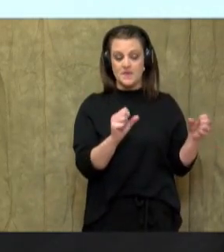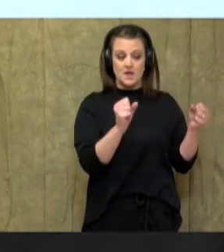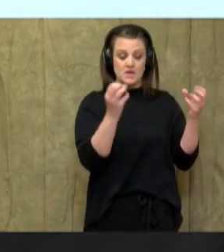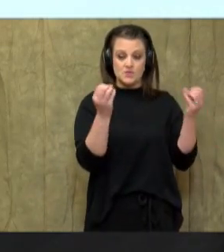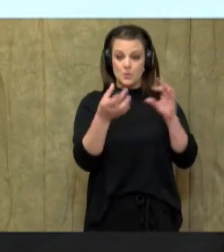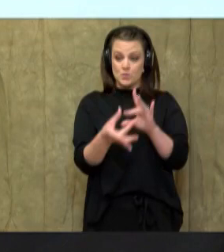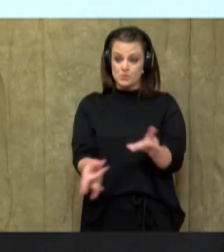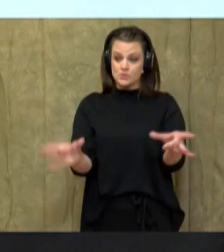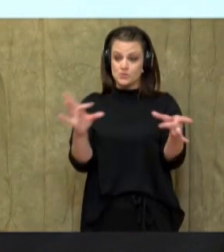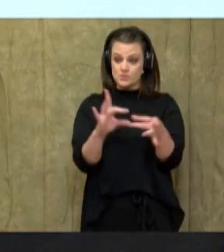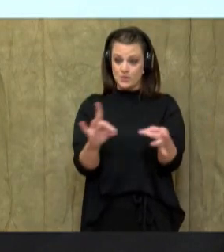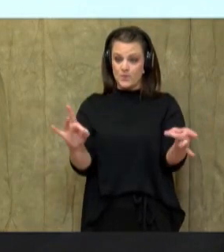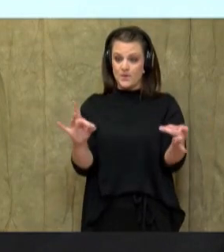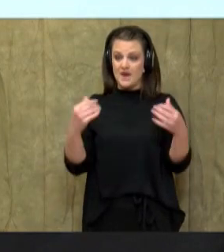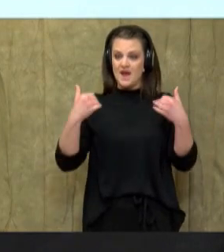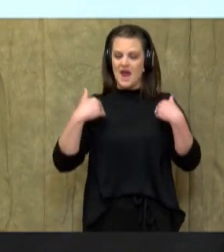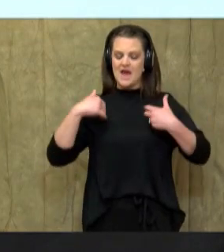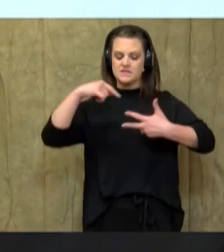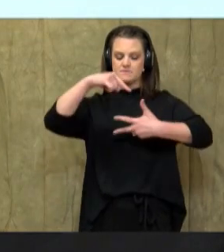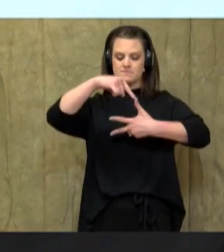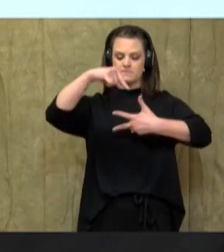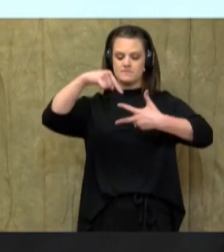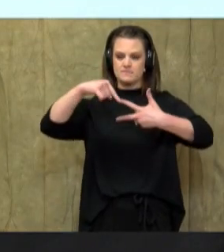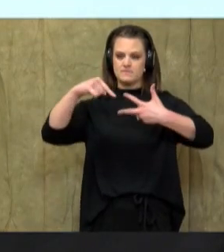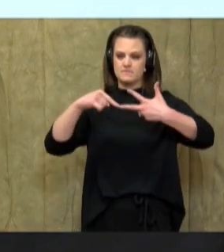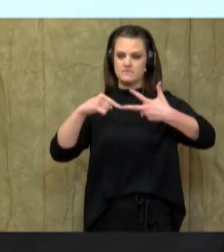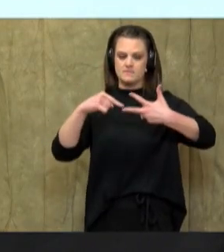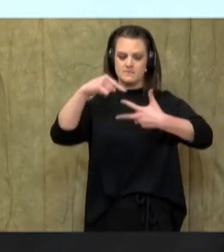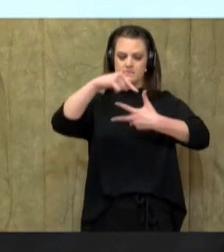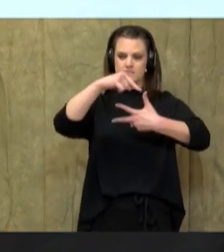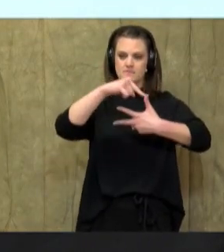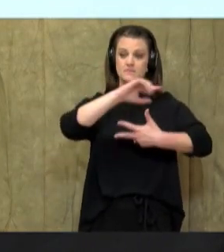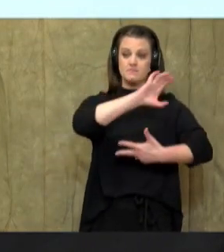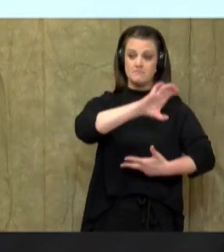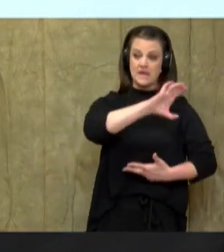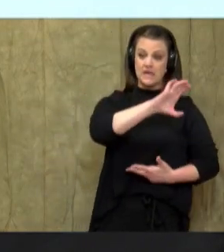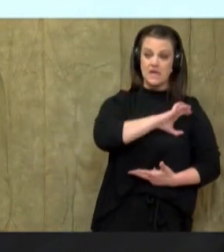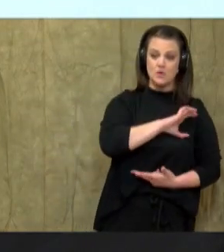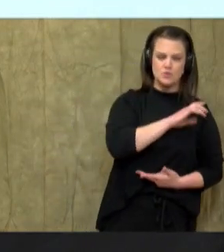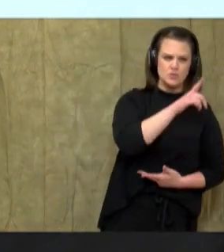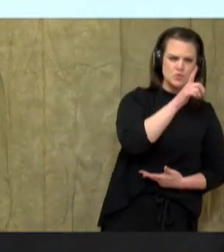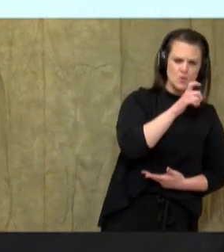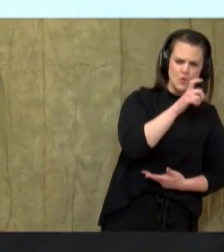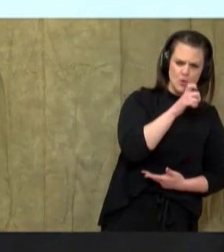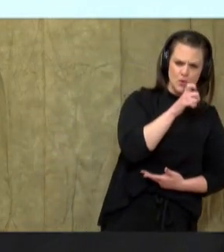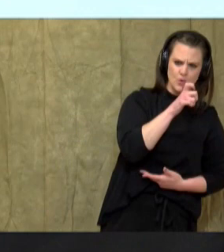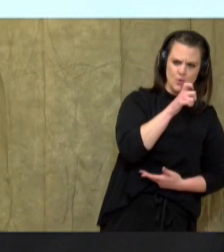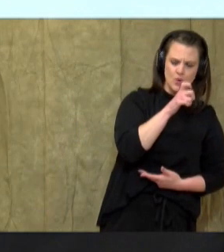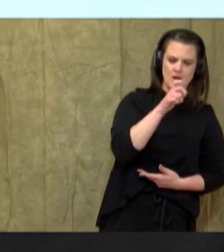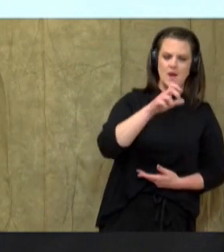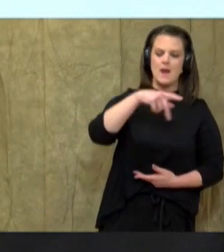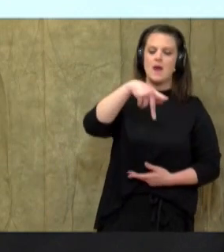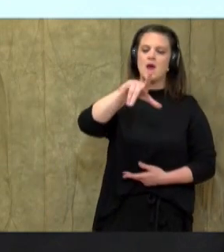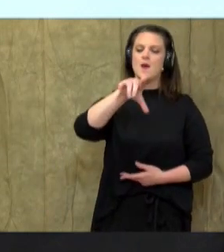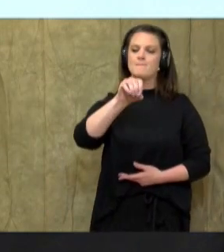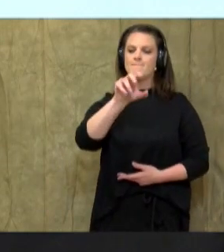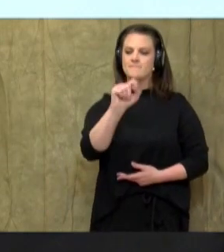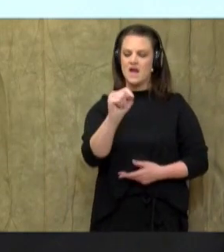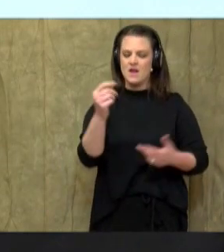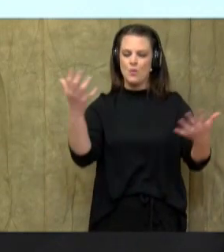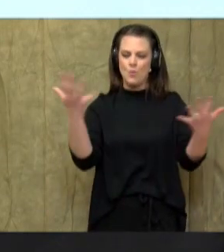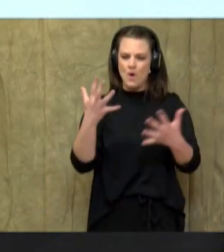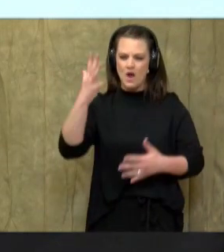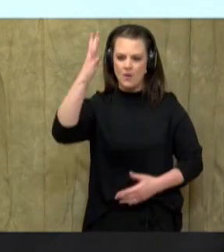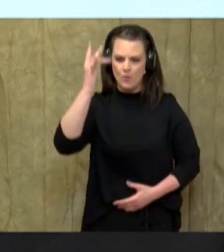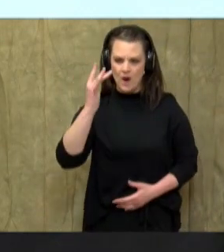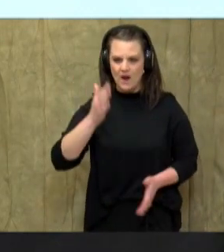has primarily 3 elements. Characters, they are the who. Plot, that is the what and the